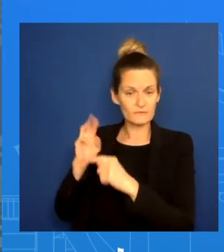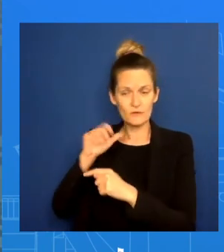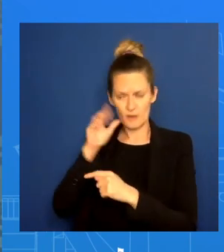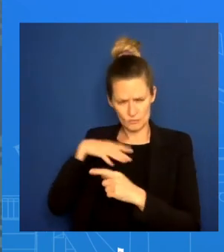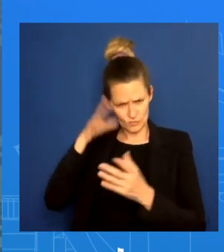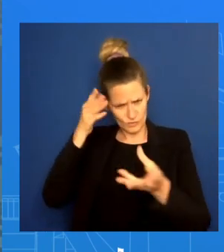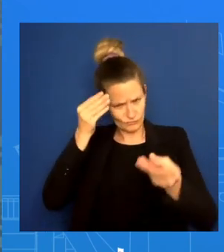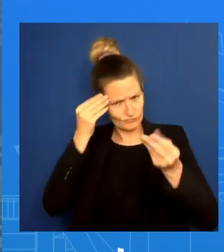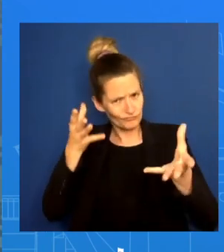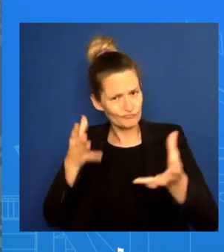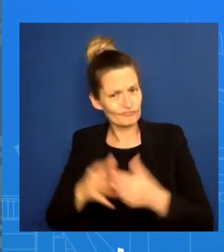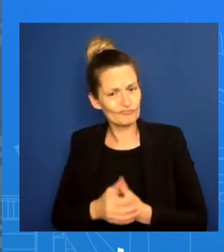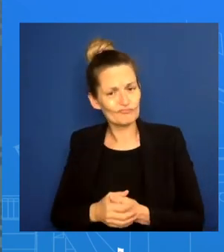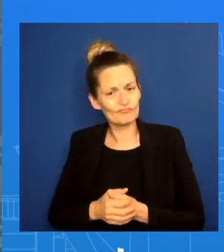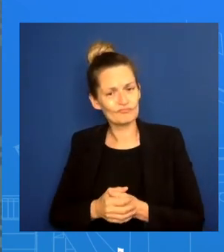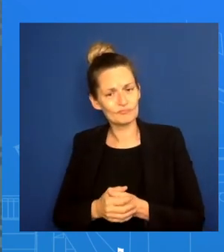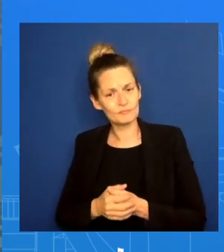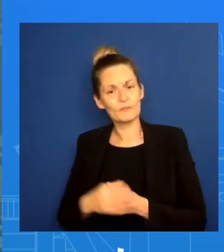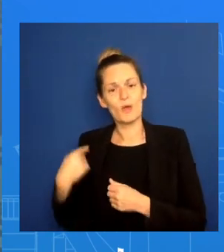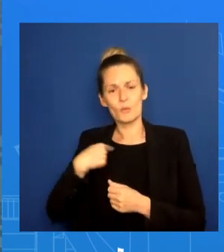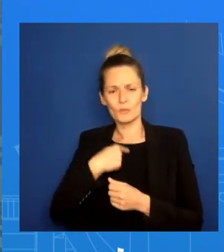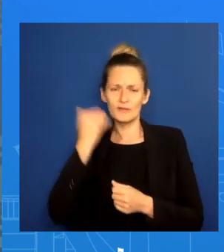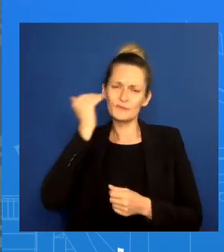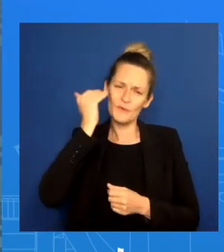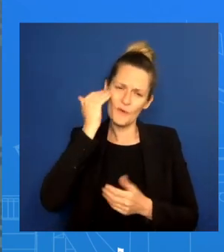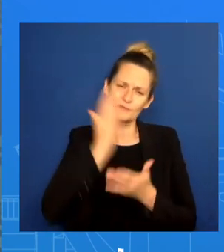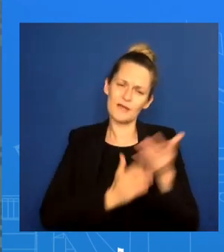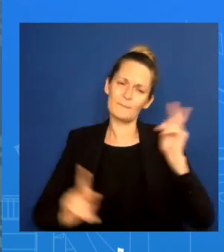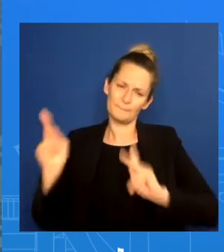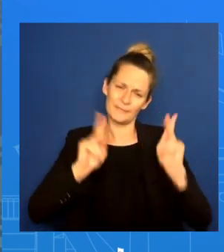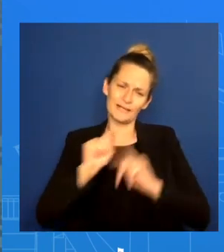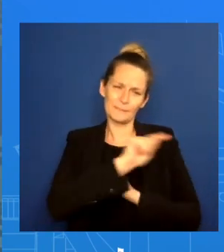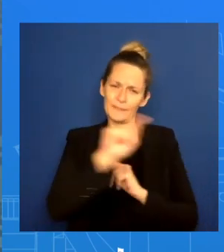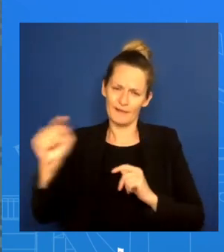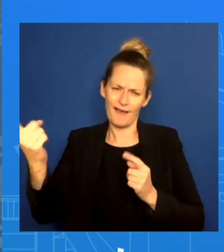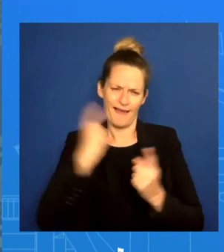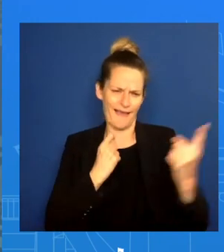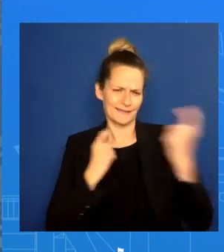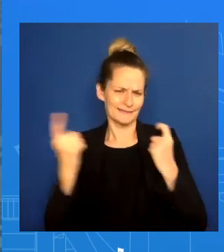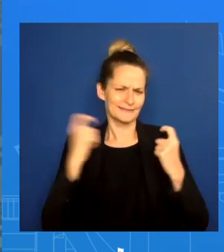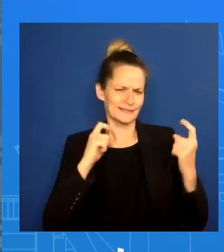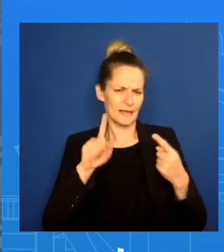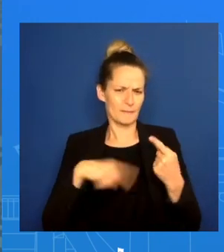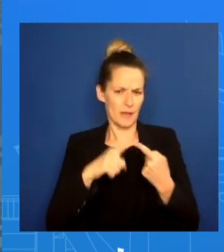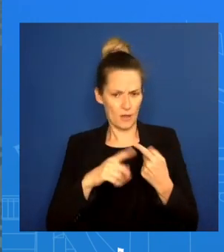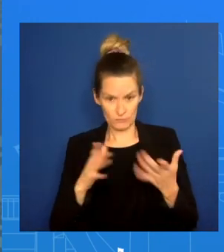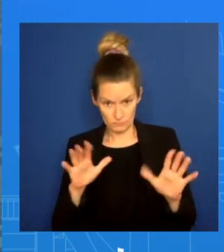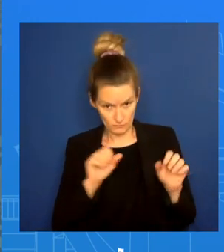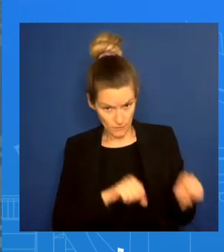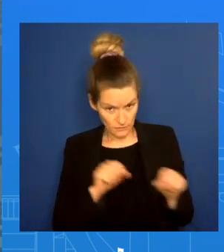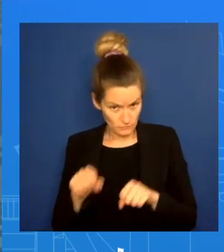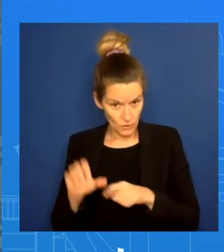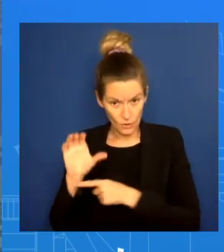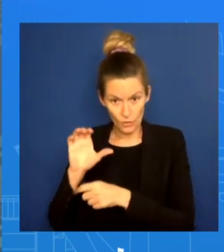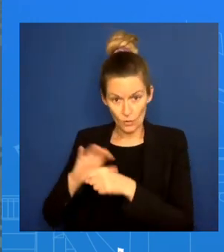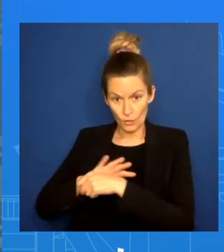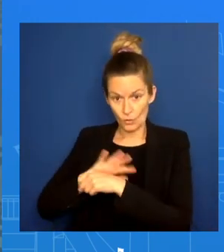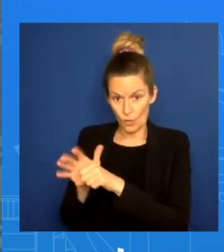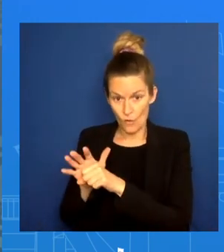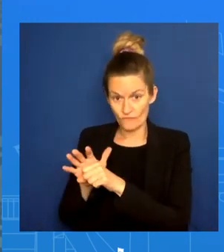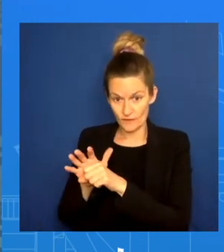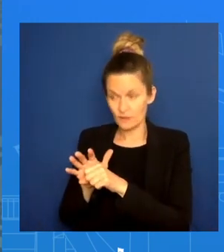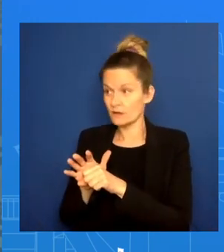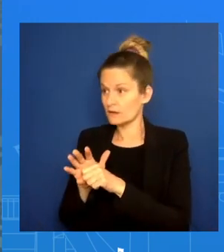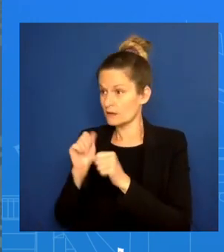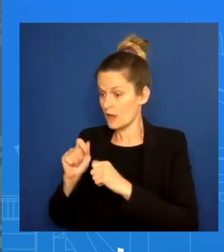That is very, very a small percentage of that happens. But if that were to happen, we would share just like we have been every day